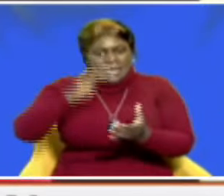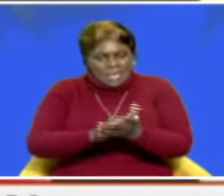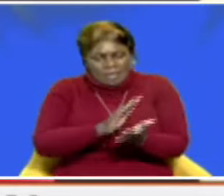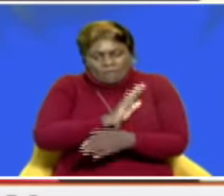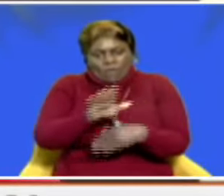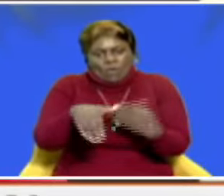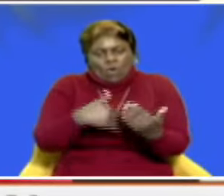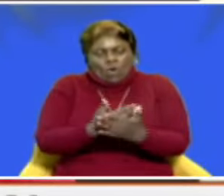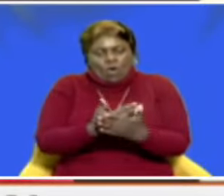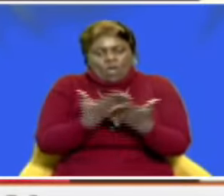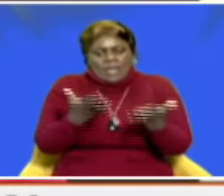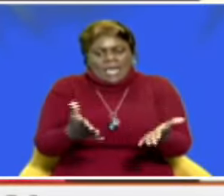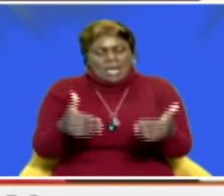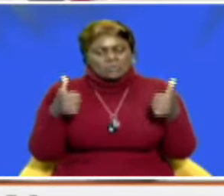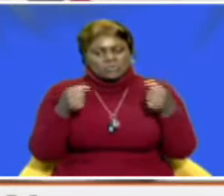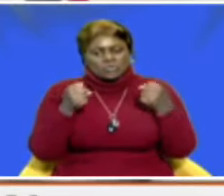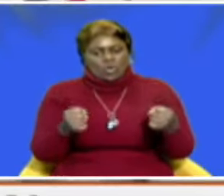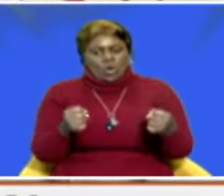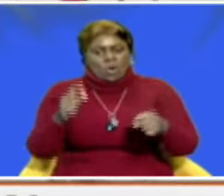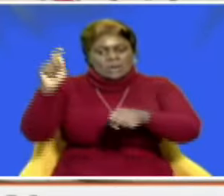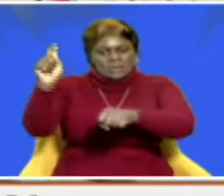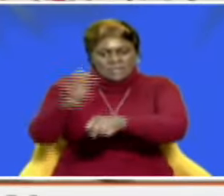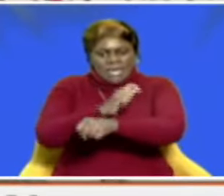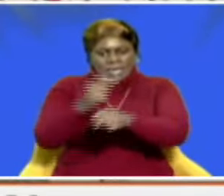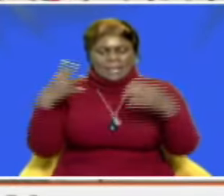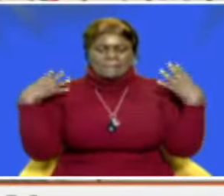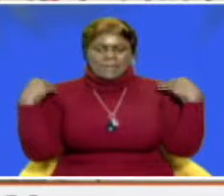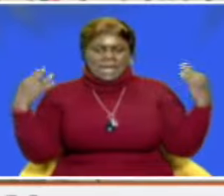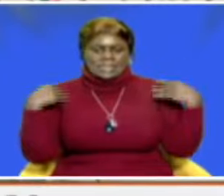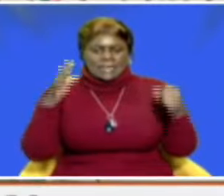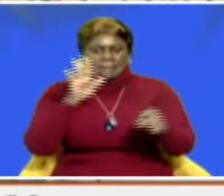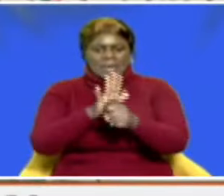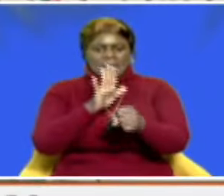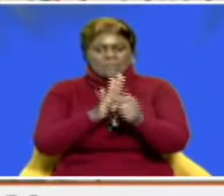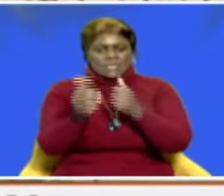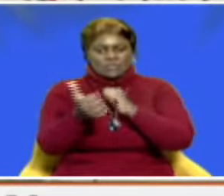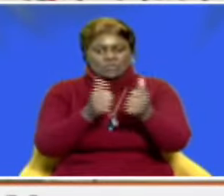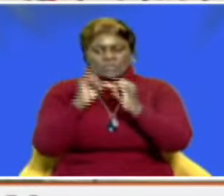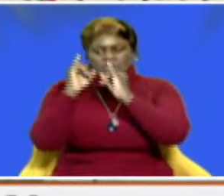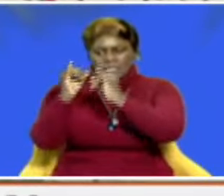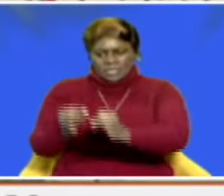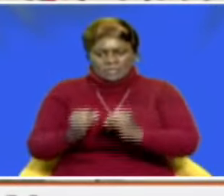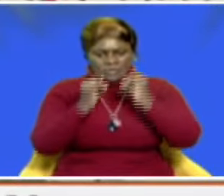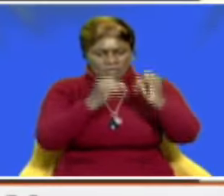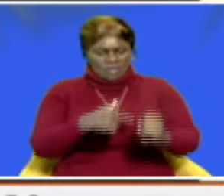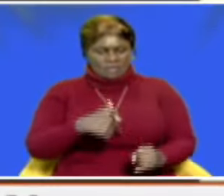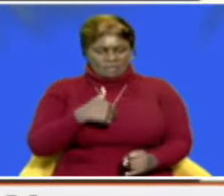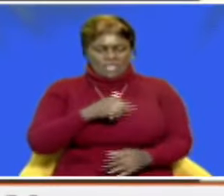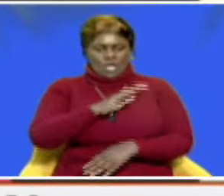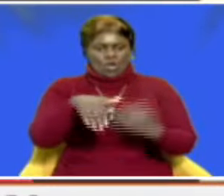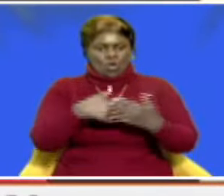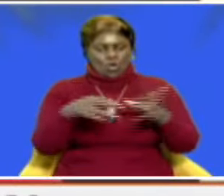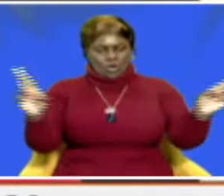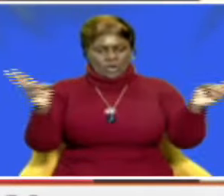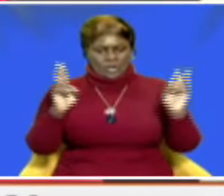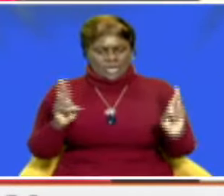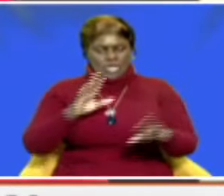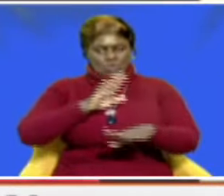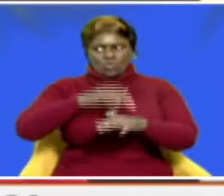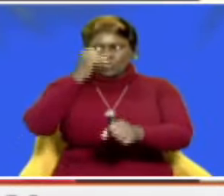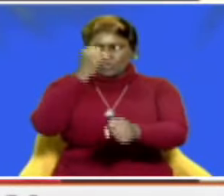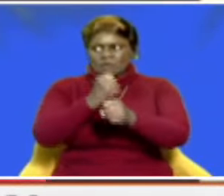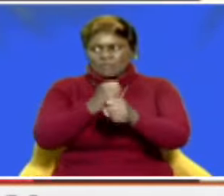we are all strong now because we've been practicing and been playing a lot of tournaments individually, and I feel like we're all ready. We've been having good